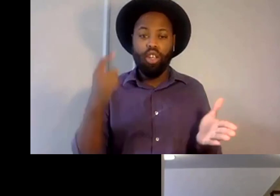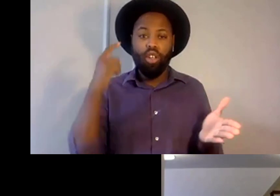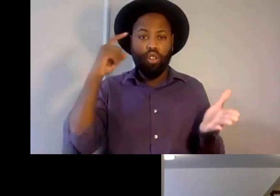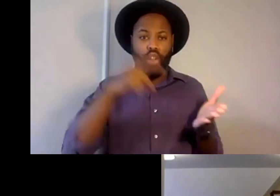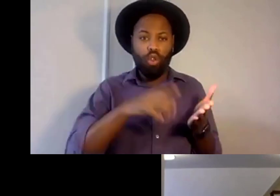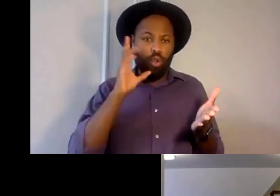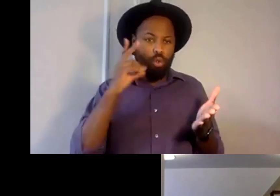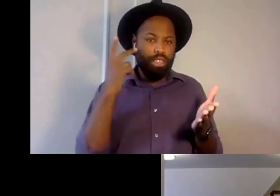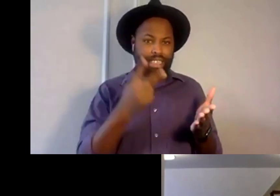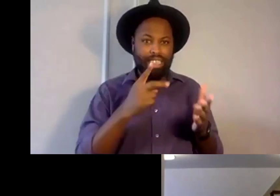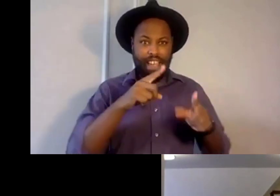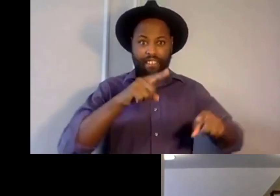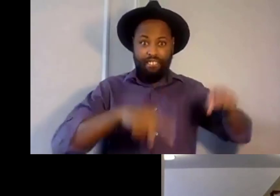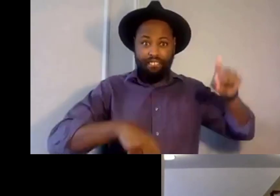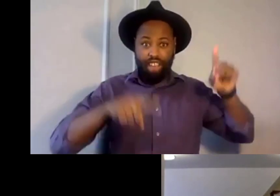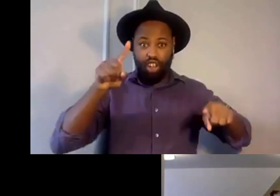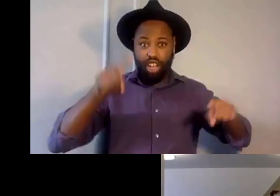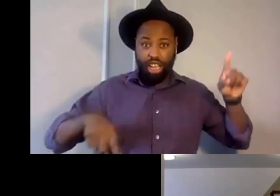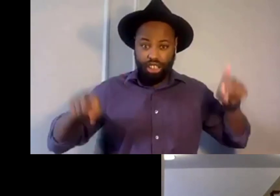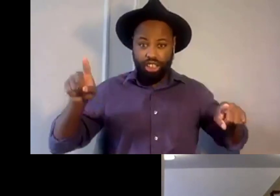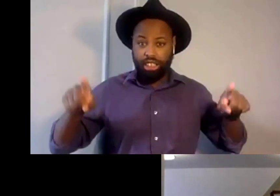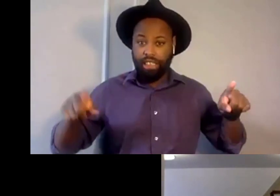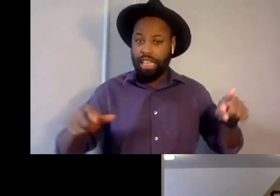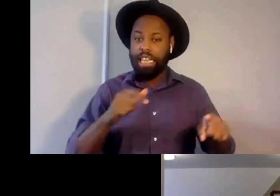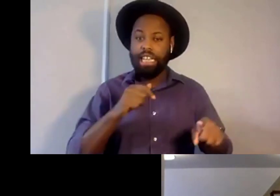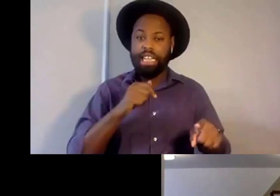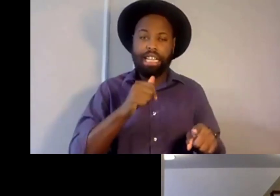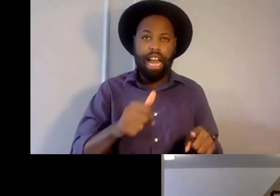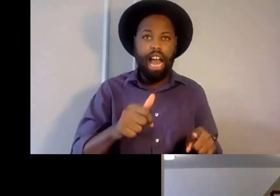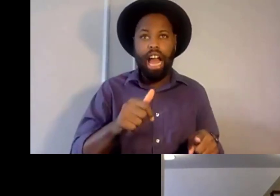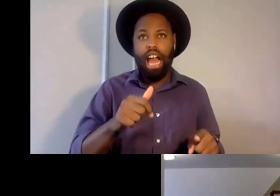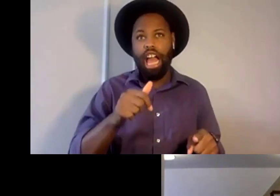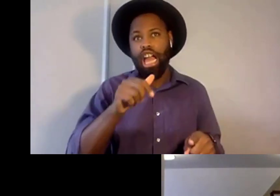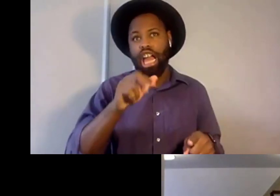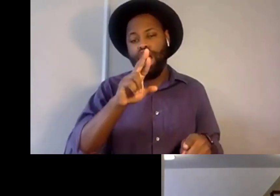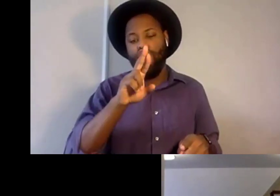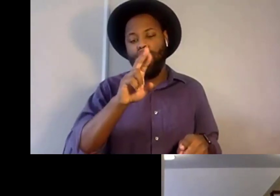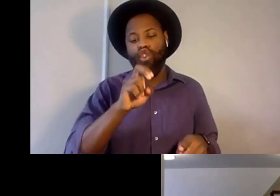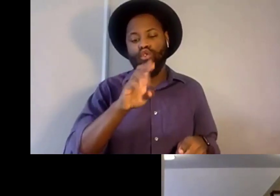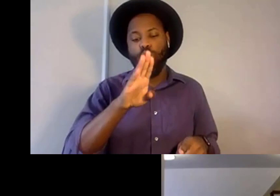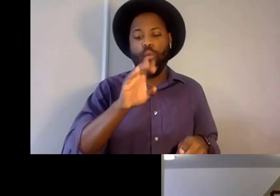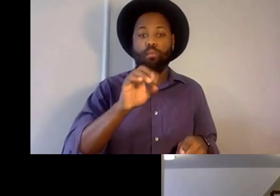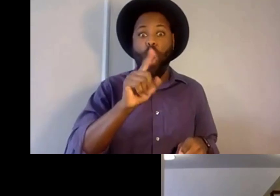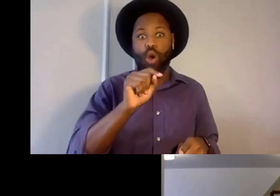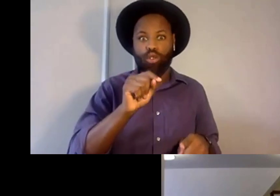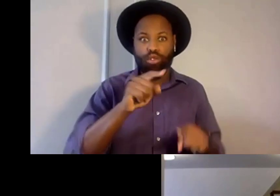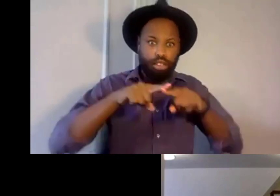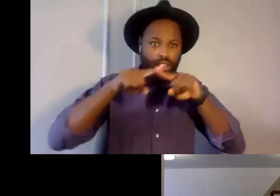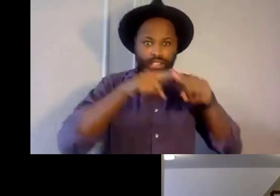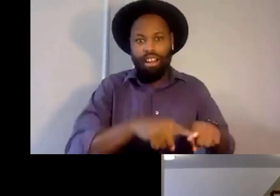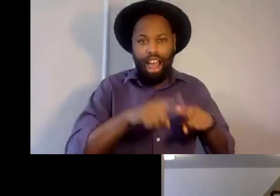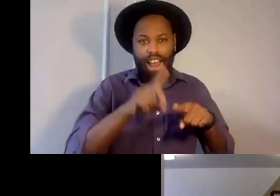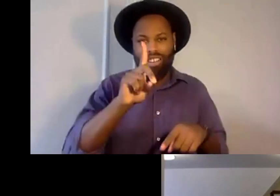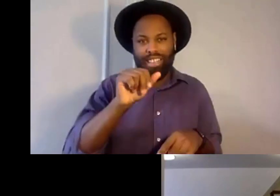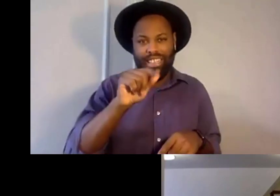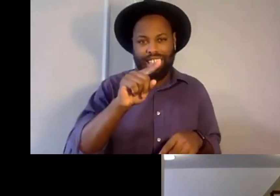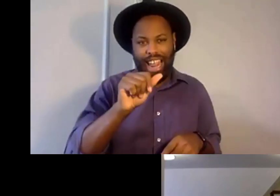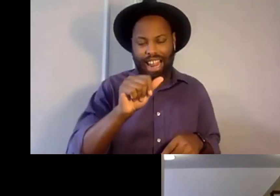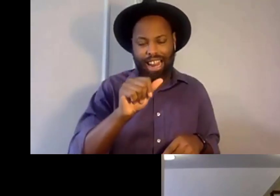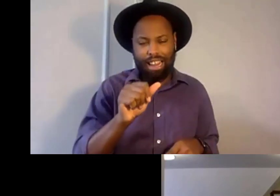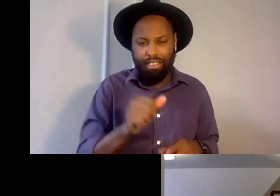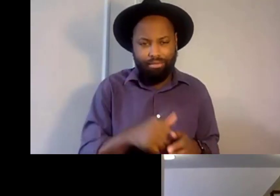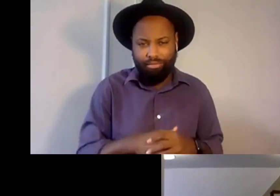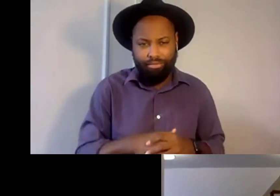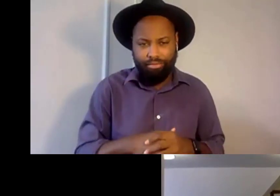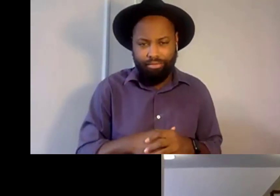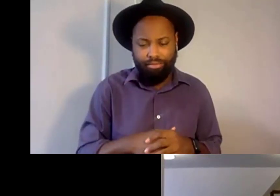variations that are, it's not necessarily robust and reliable data on which we can base things. Additionally,